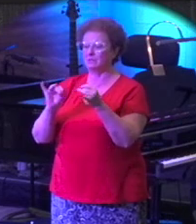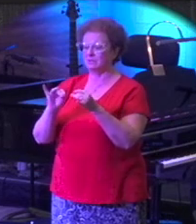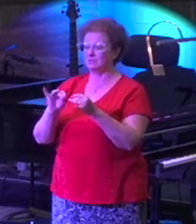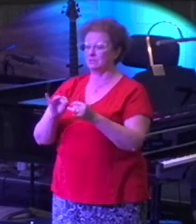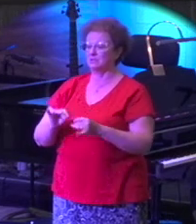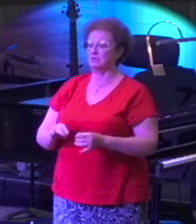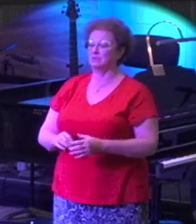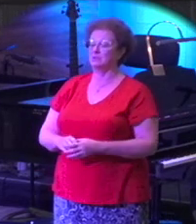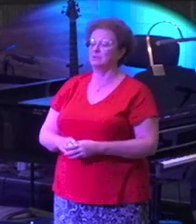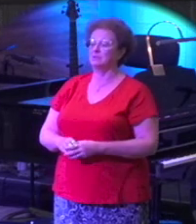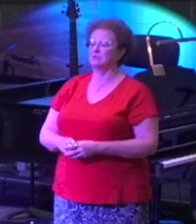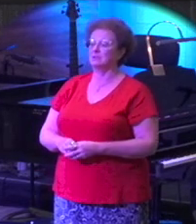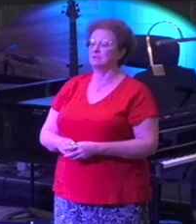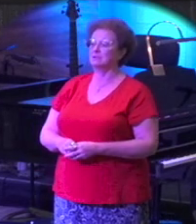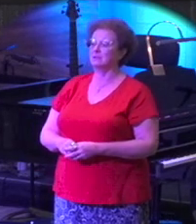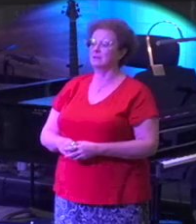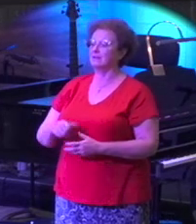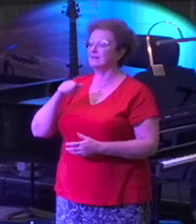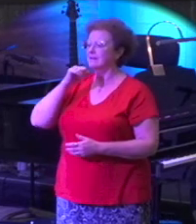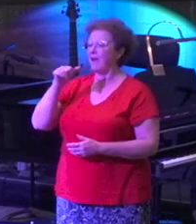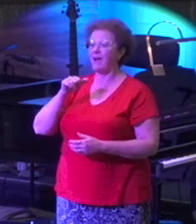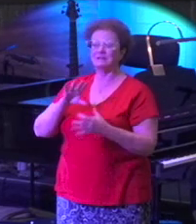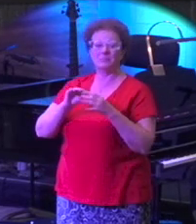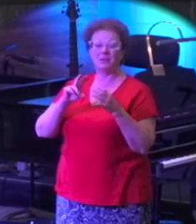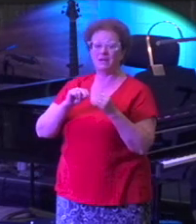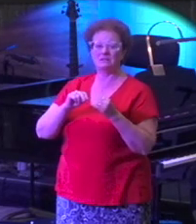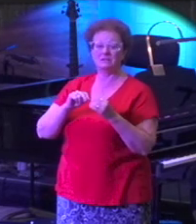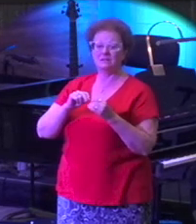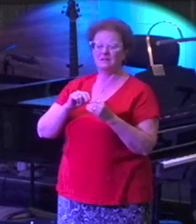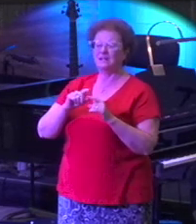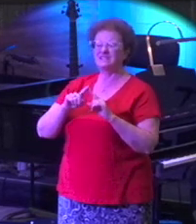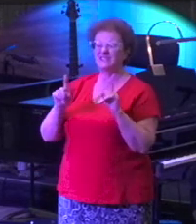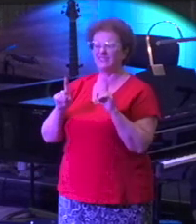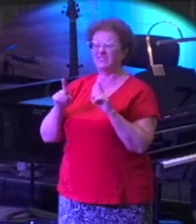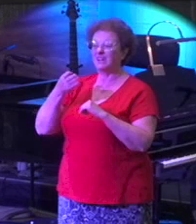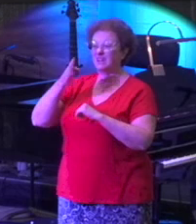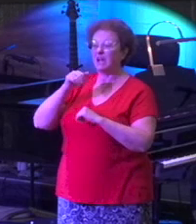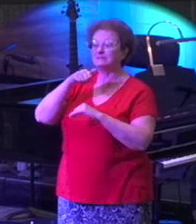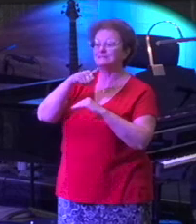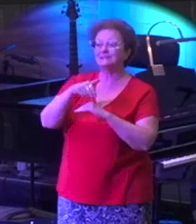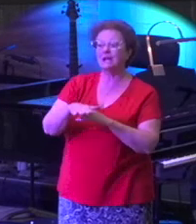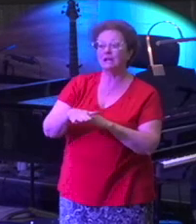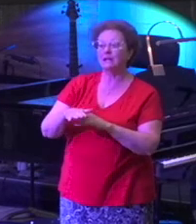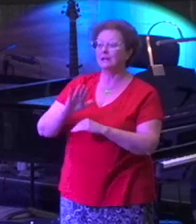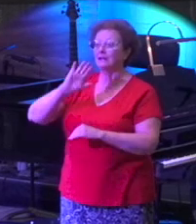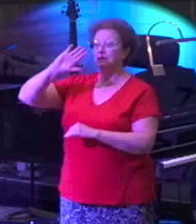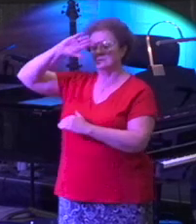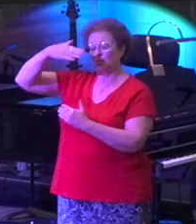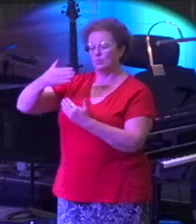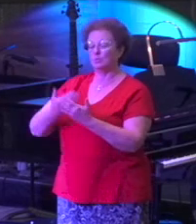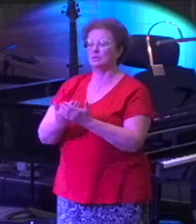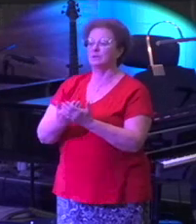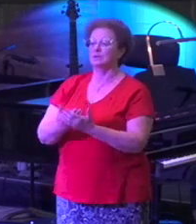says anything else to you, it's not the message that God has sent. God has sent his only